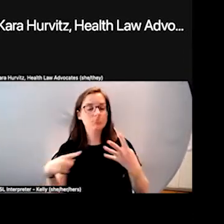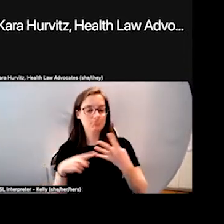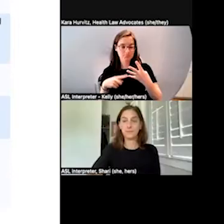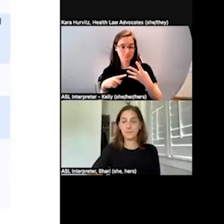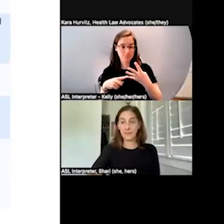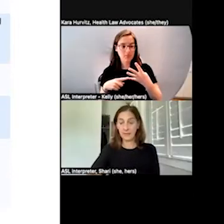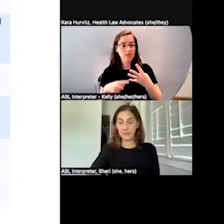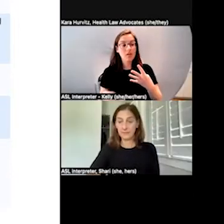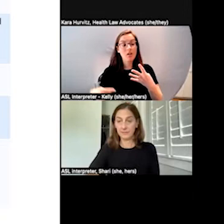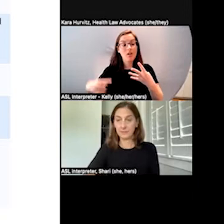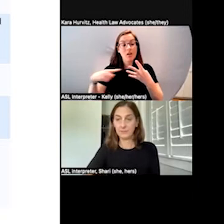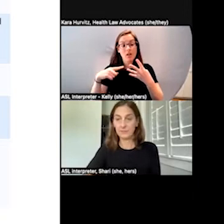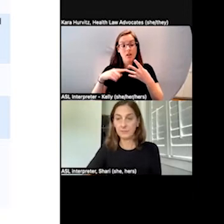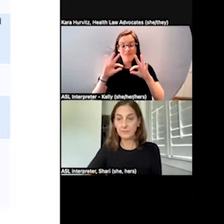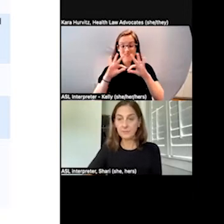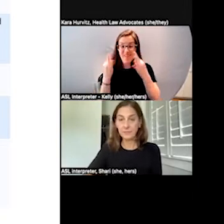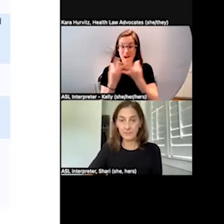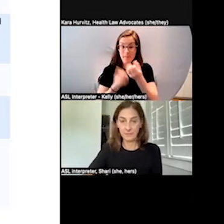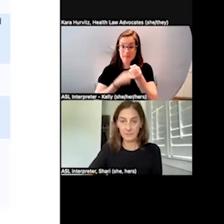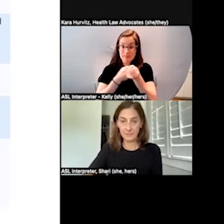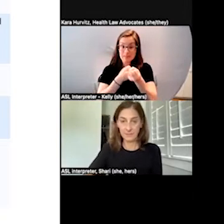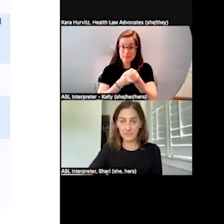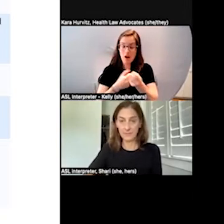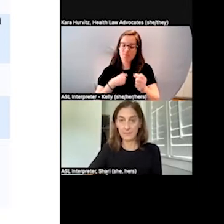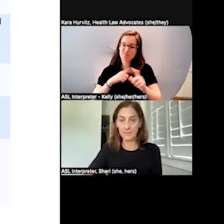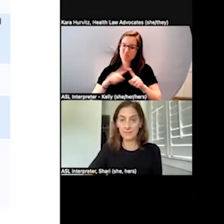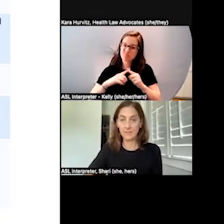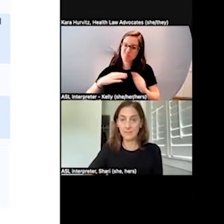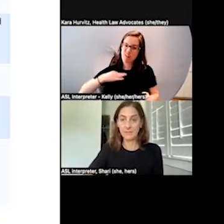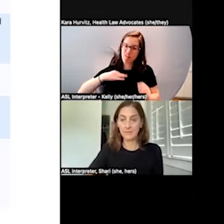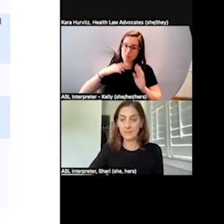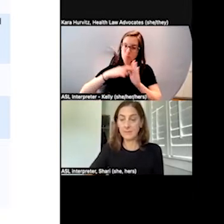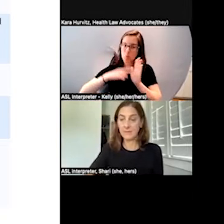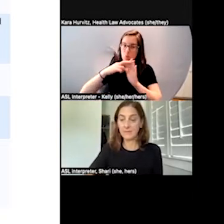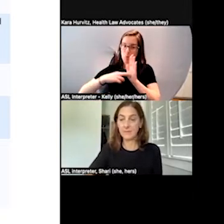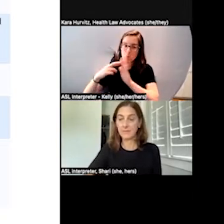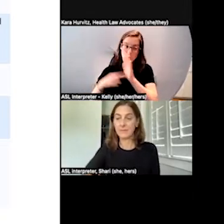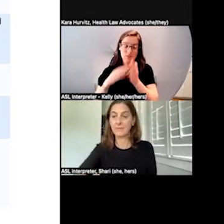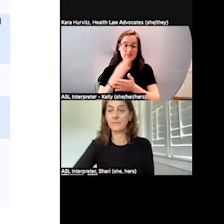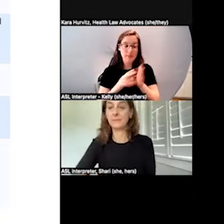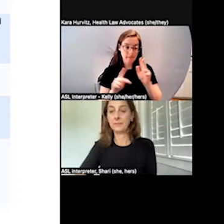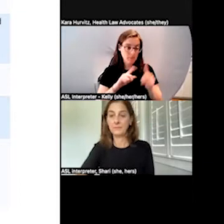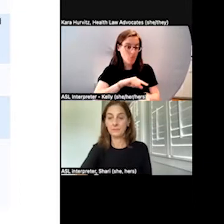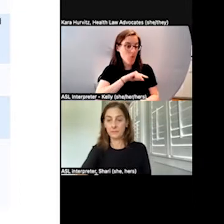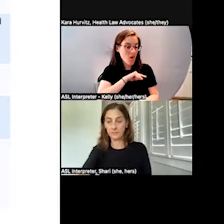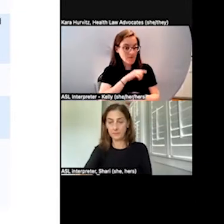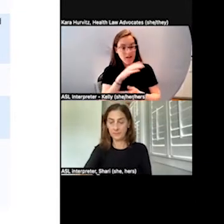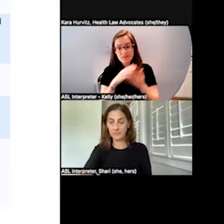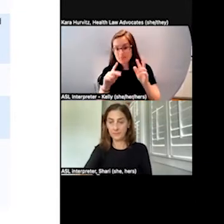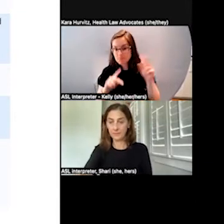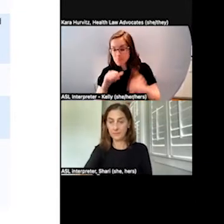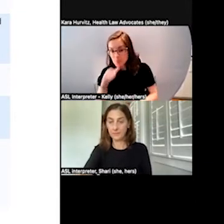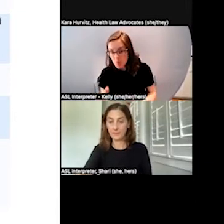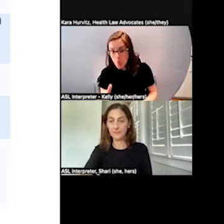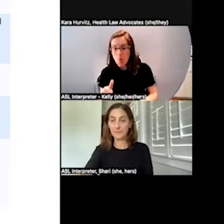Family assistance has a lot of different eligibility criteria that different people could qualify for based on